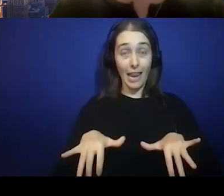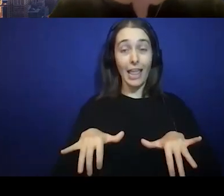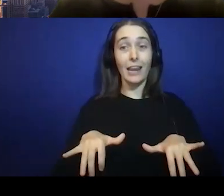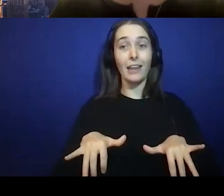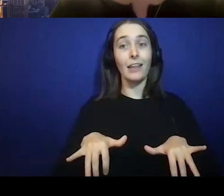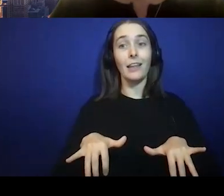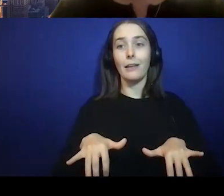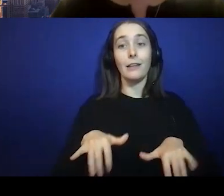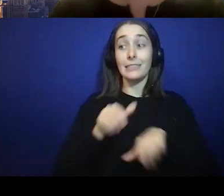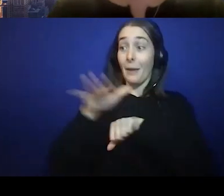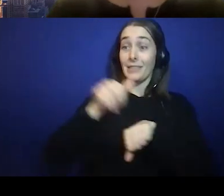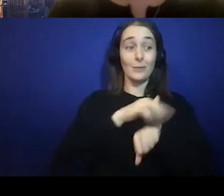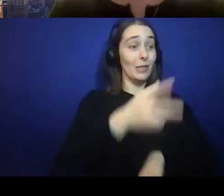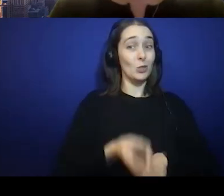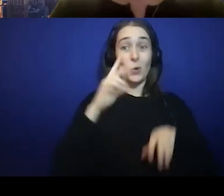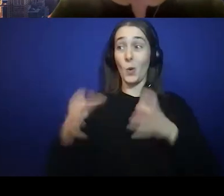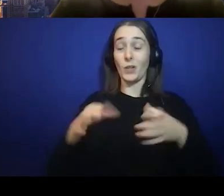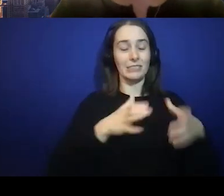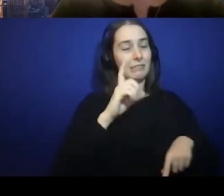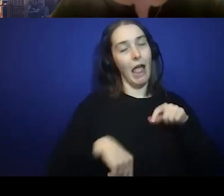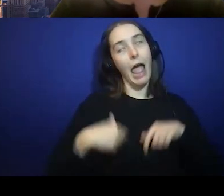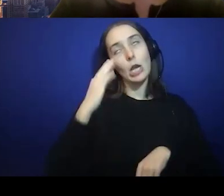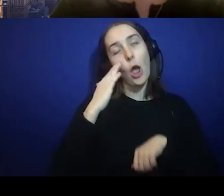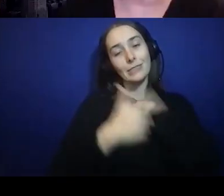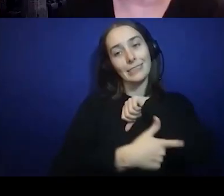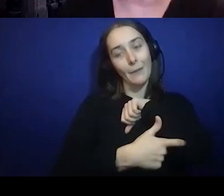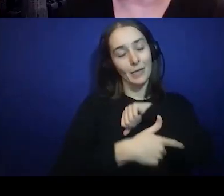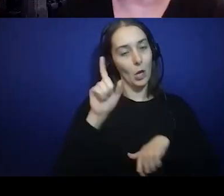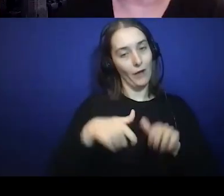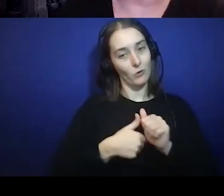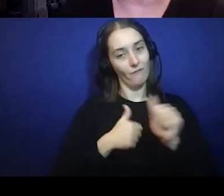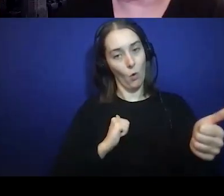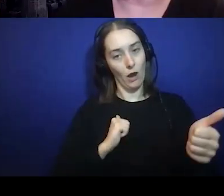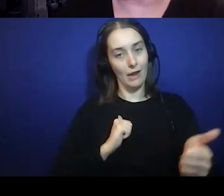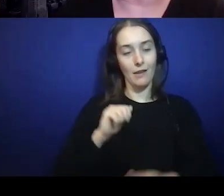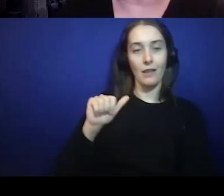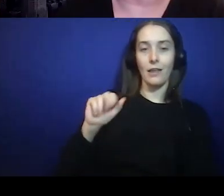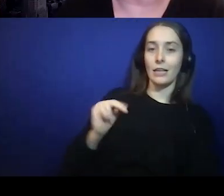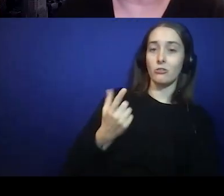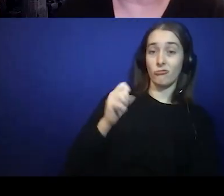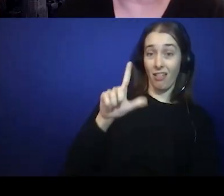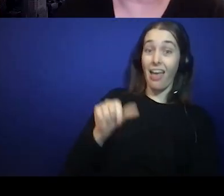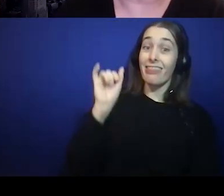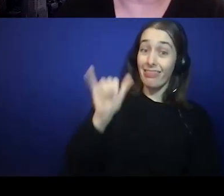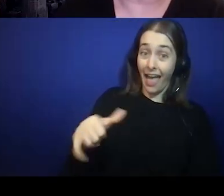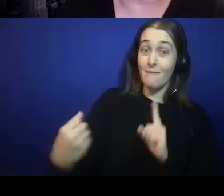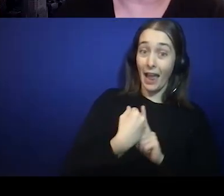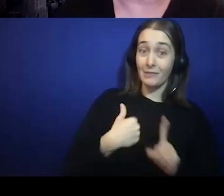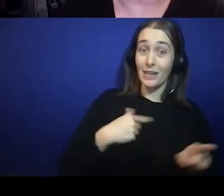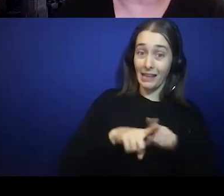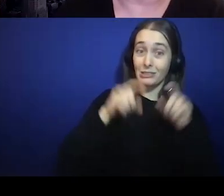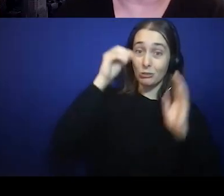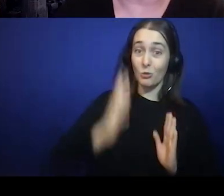know it's tempting, just avoid it at all costs. Yes, and Chandra, that was something that got me when I was a student. I didn't realize